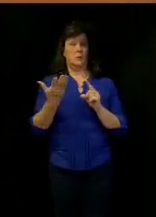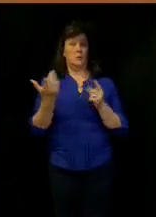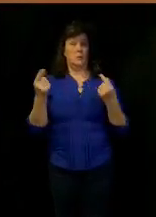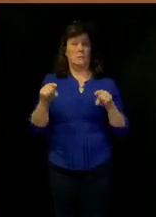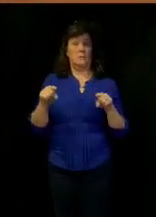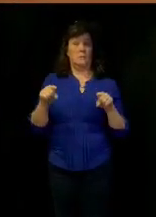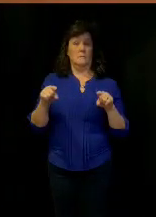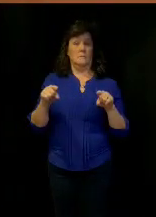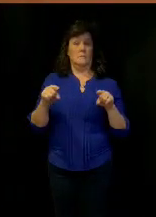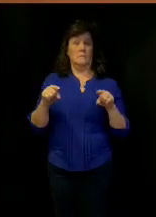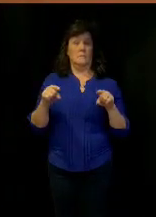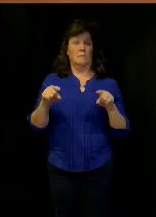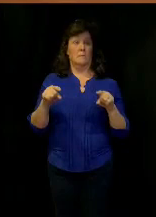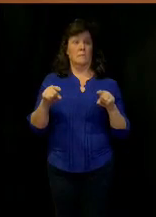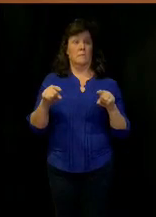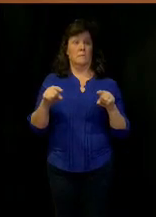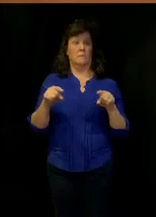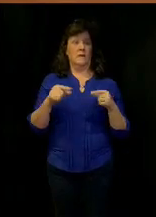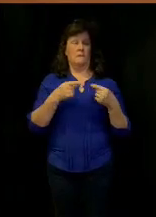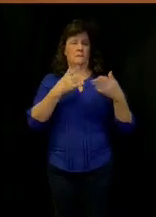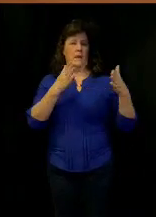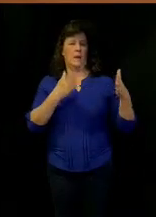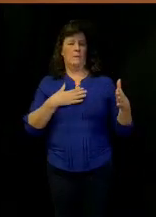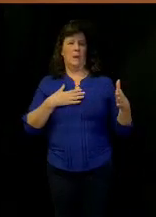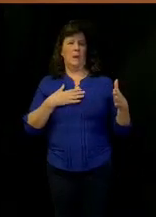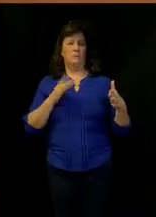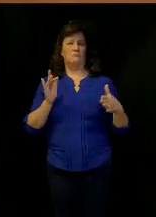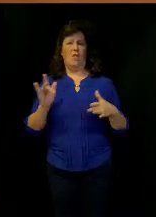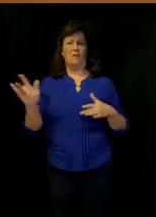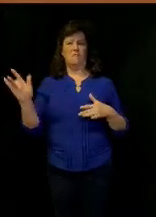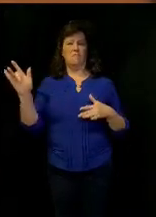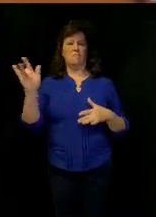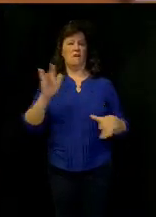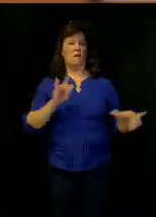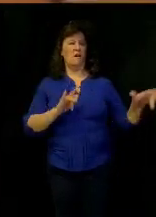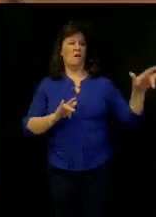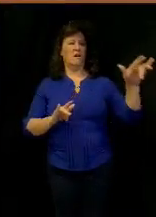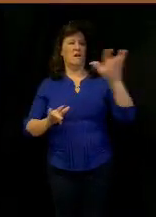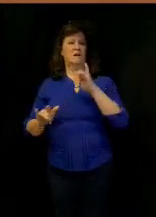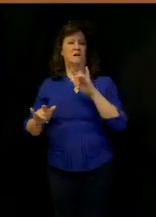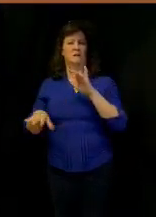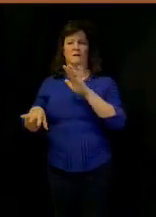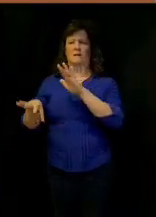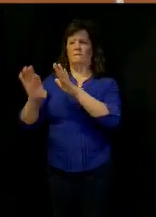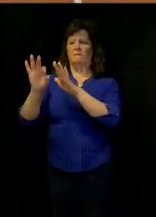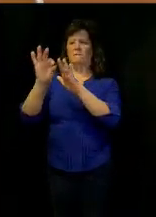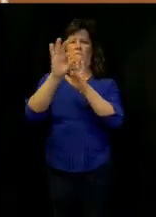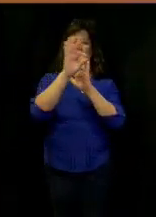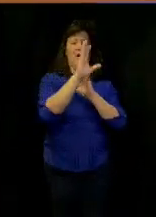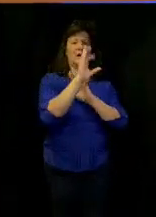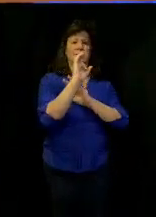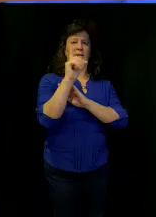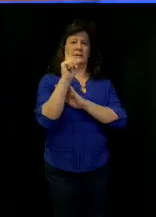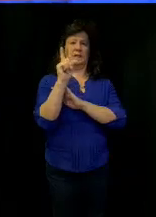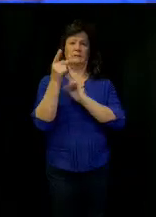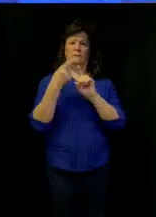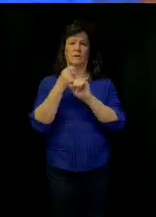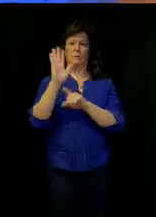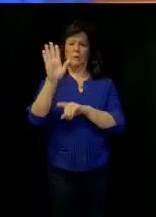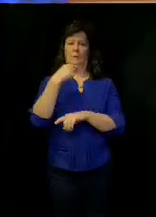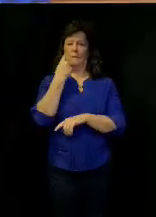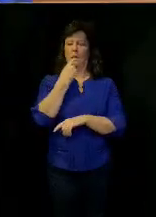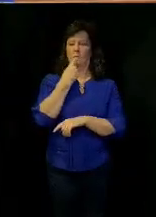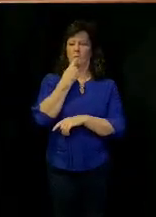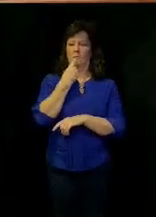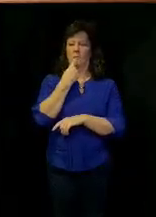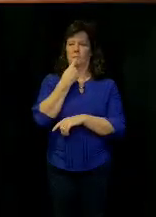Man, the enemy fly around. The enemy flies around trying to take out seed out of your life. He's trying